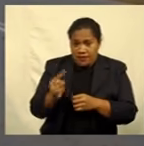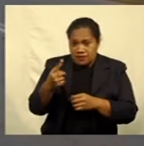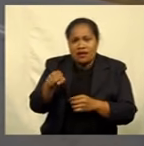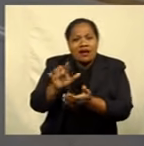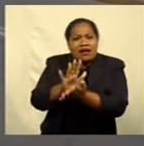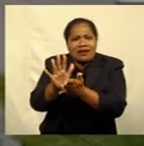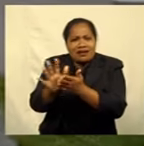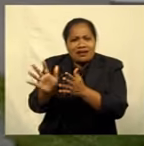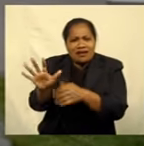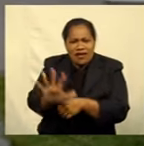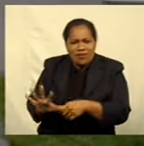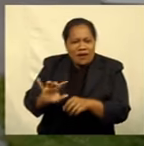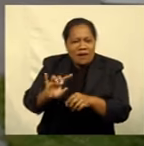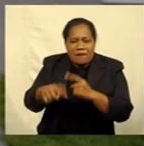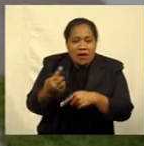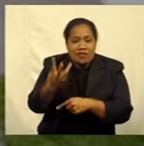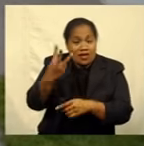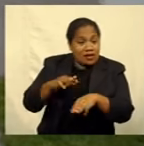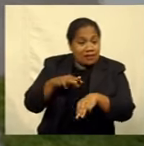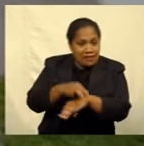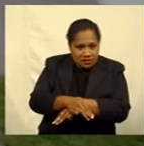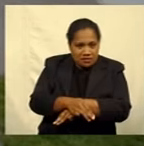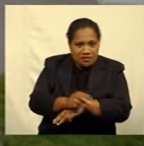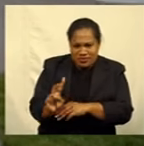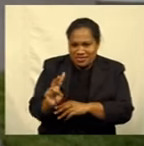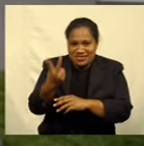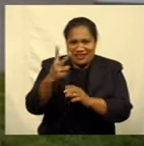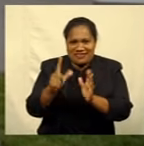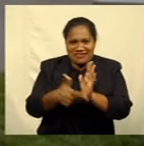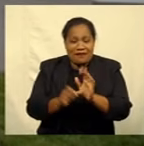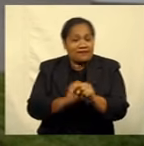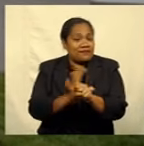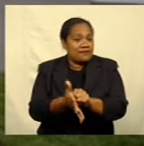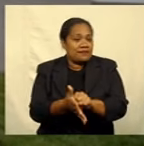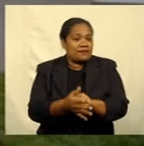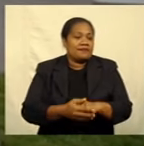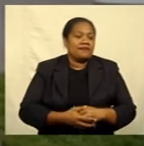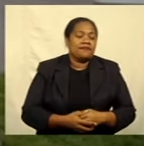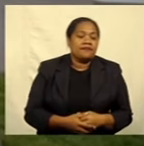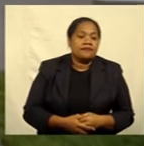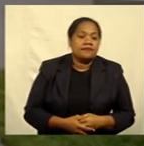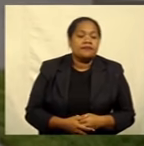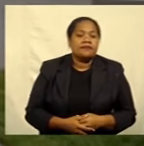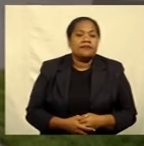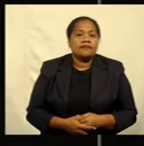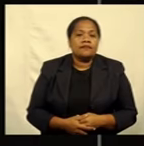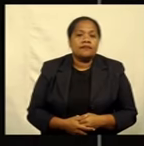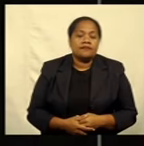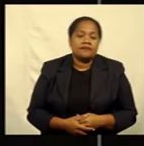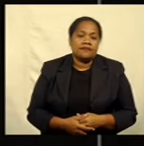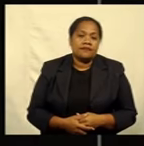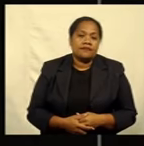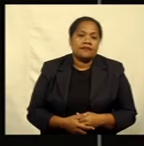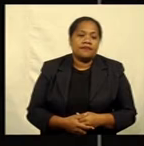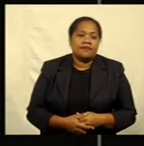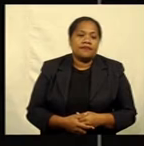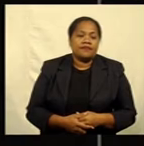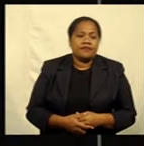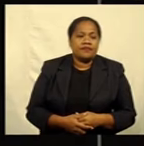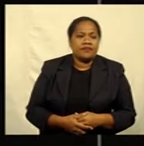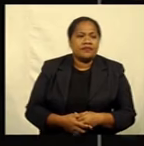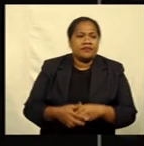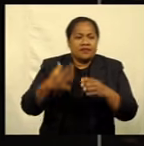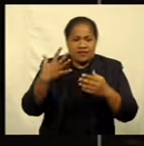zone for about 3 months during the second wave. Josiah Nanunga, FBC News. With crushing